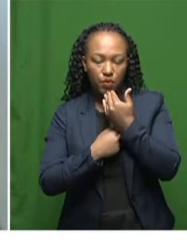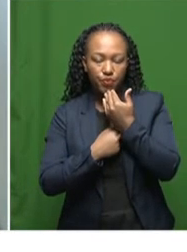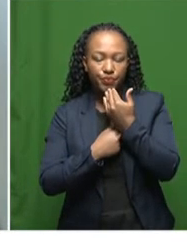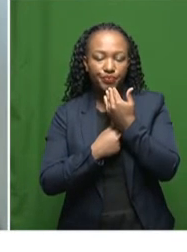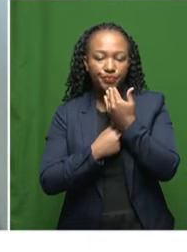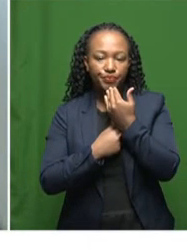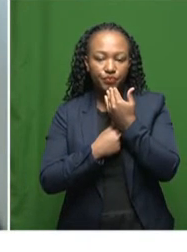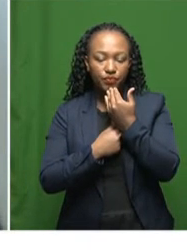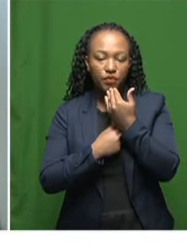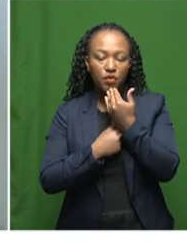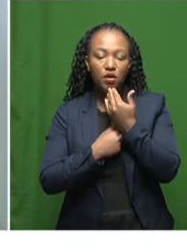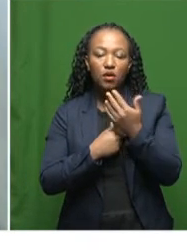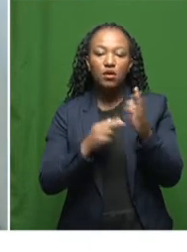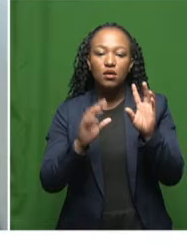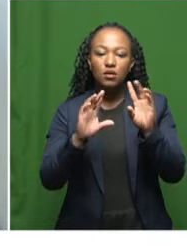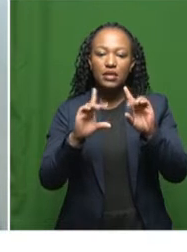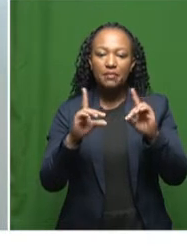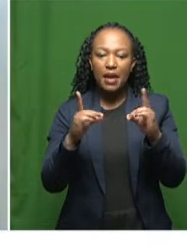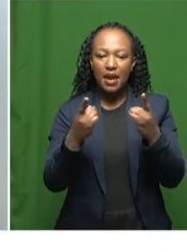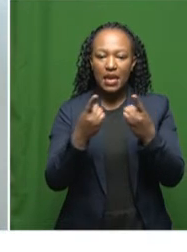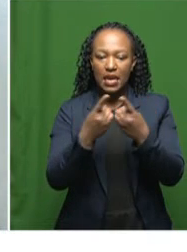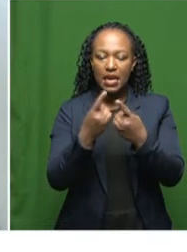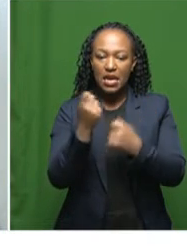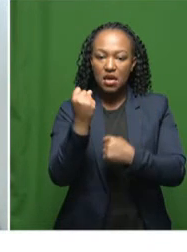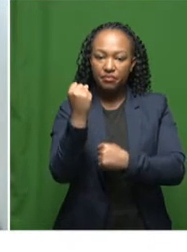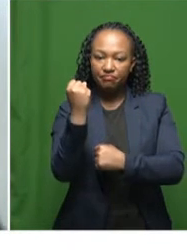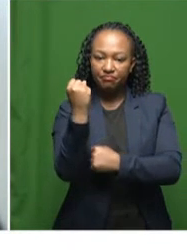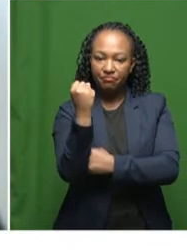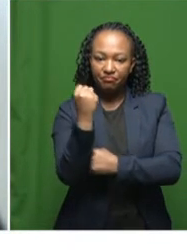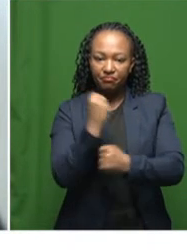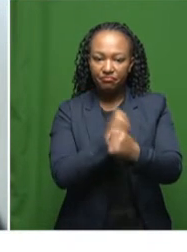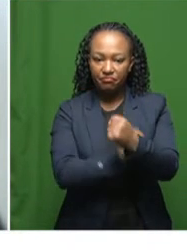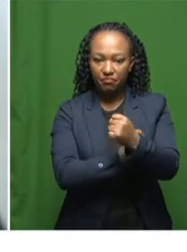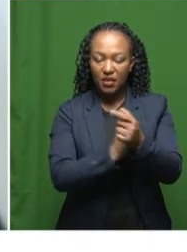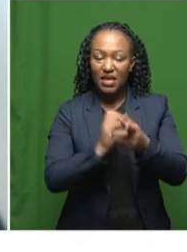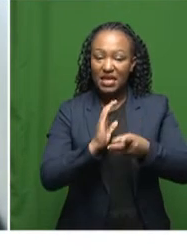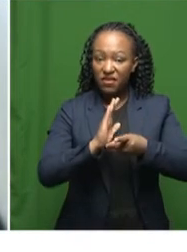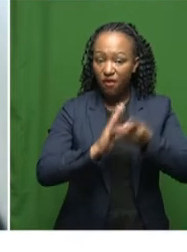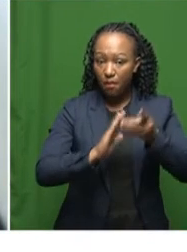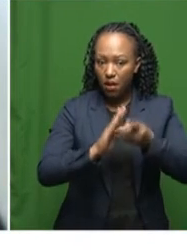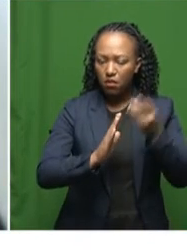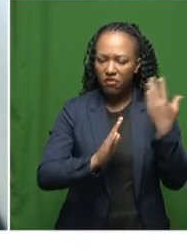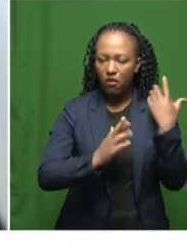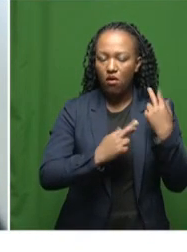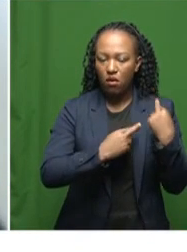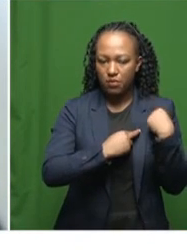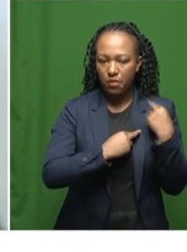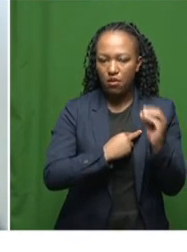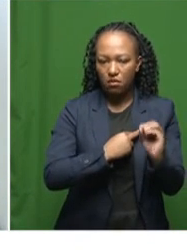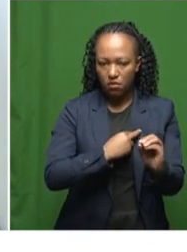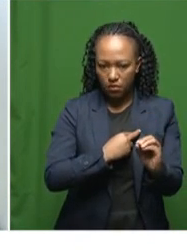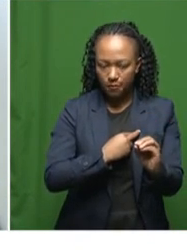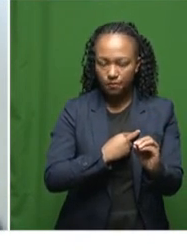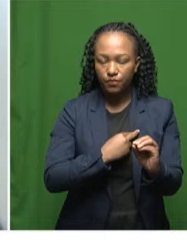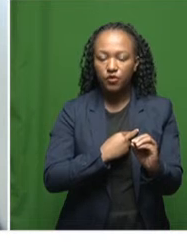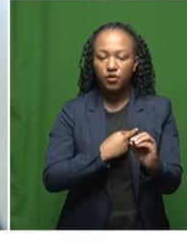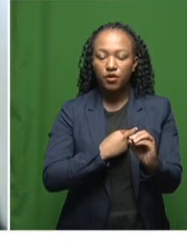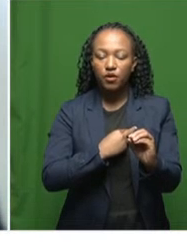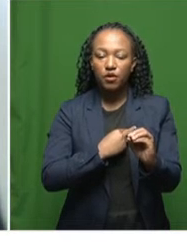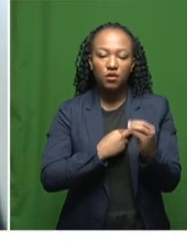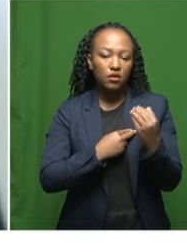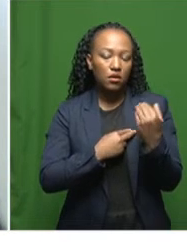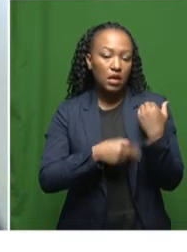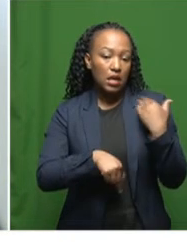the Department of Infrastructure Development, and during that time, they did